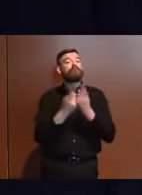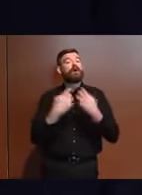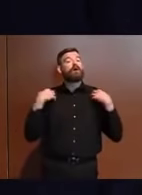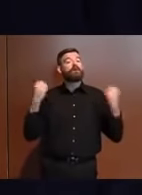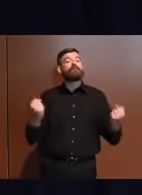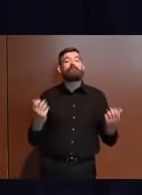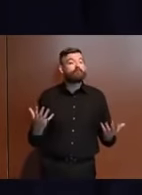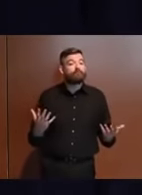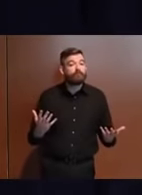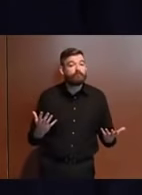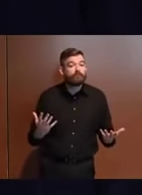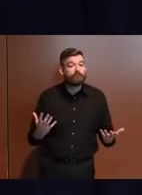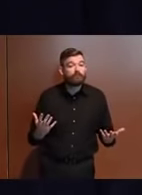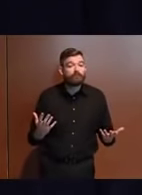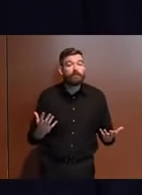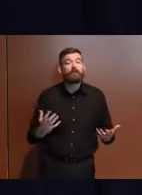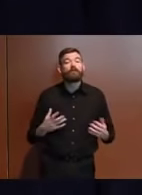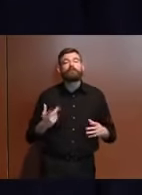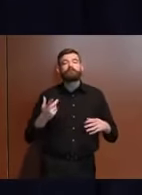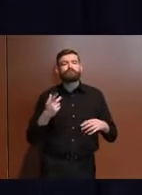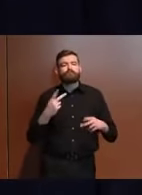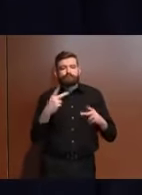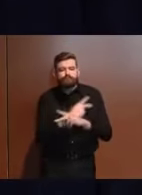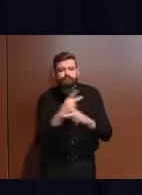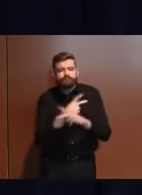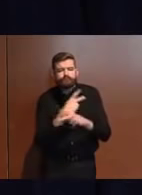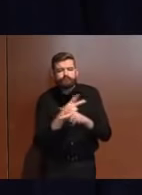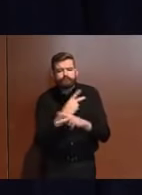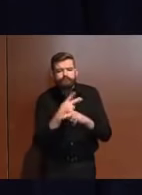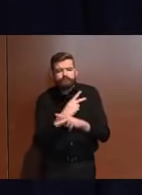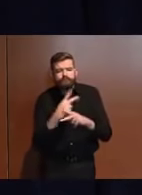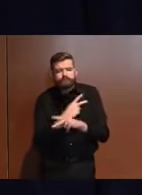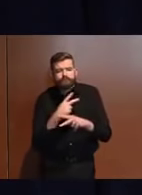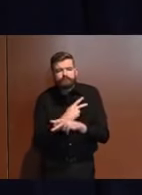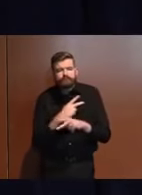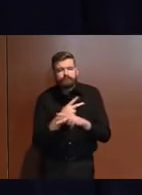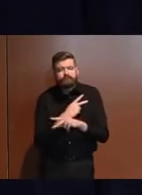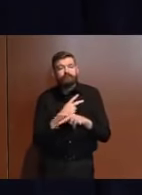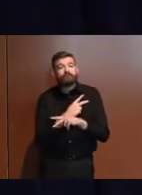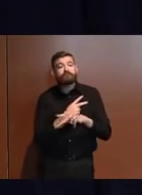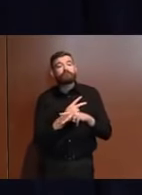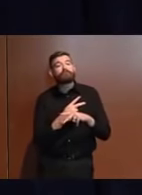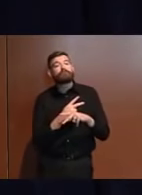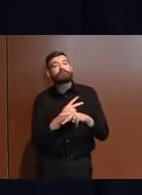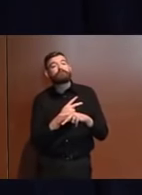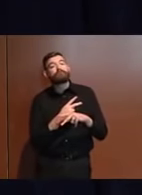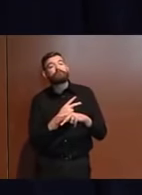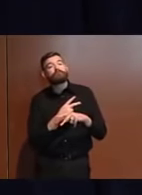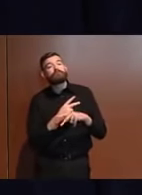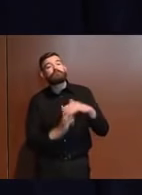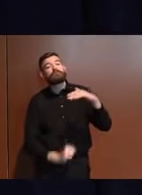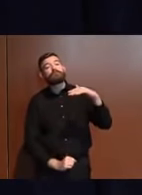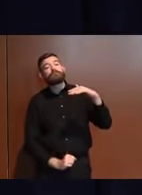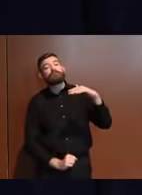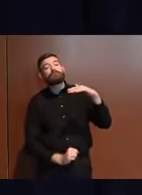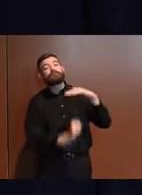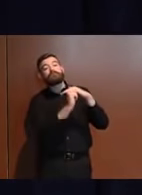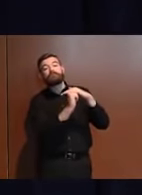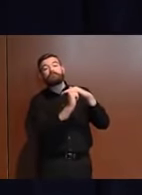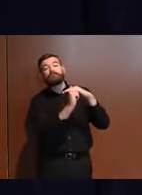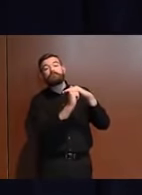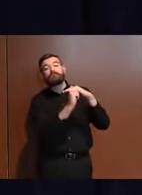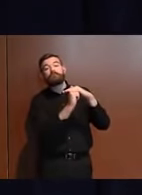COVID-19 cases will hit our state. This type of modeling is a projection. It's based on available data at the